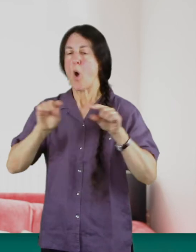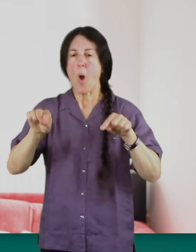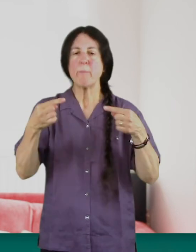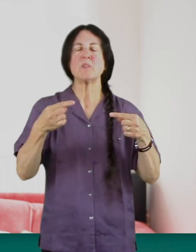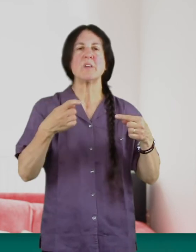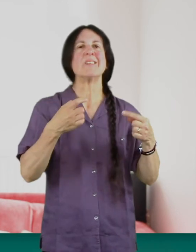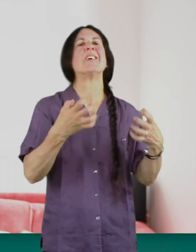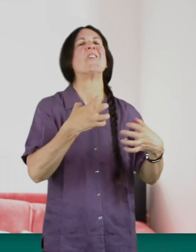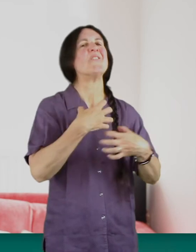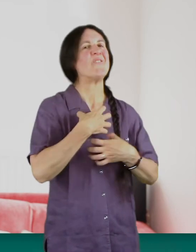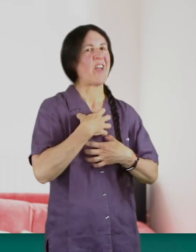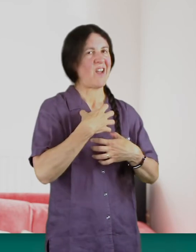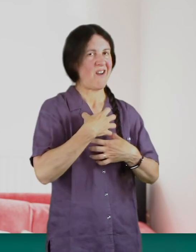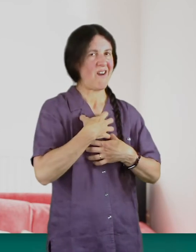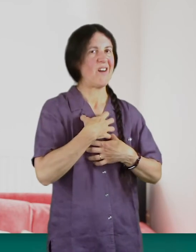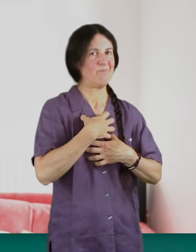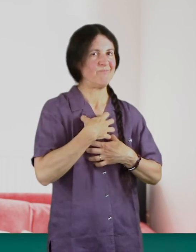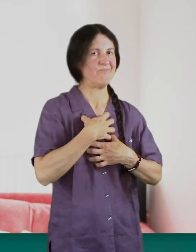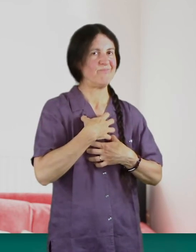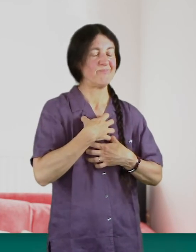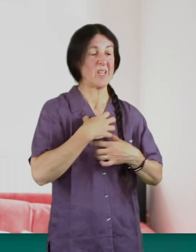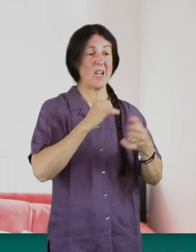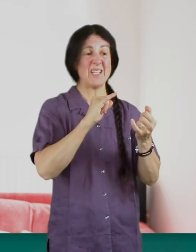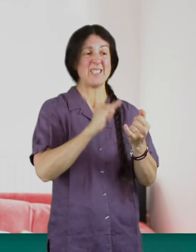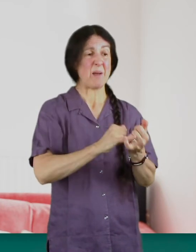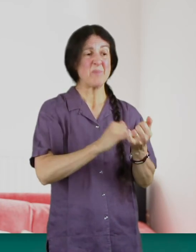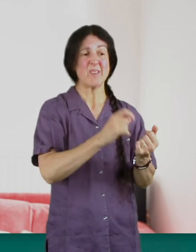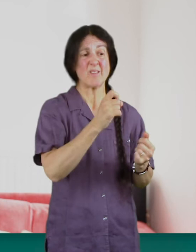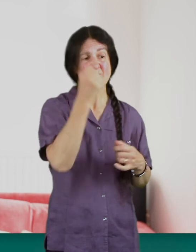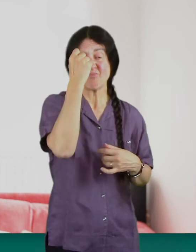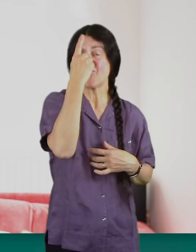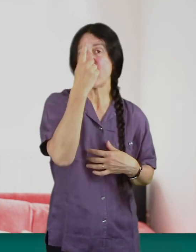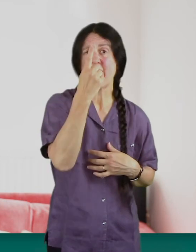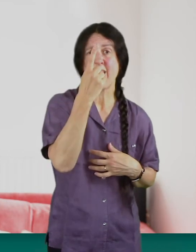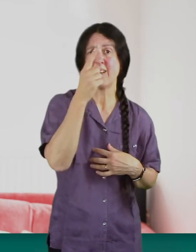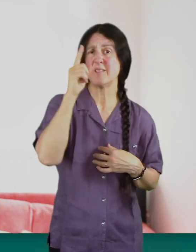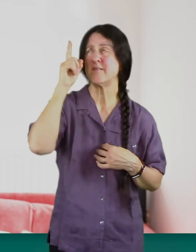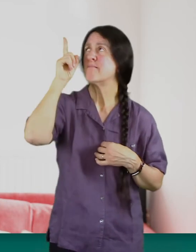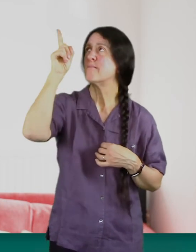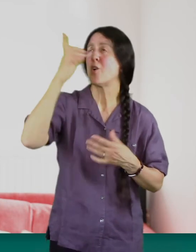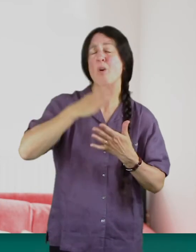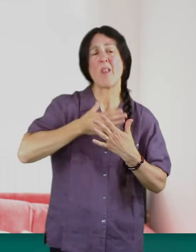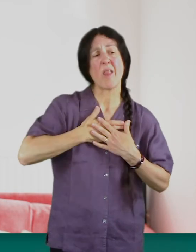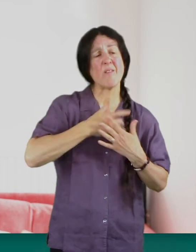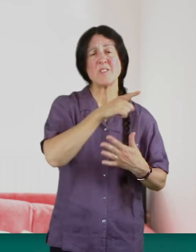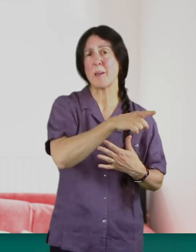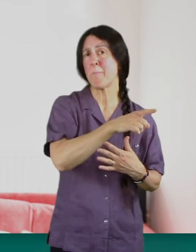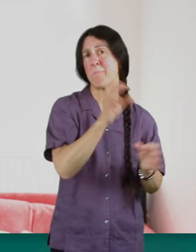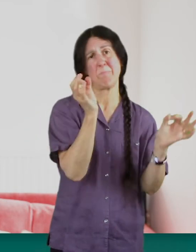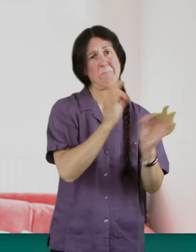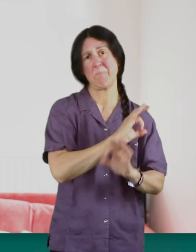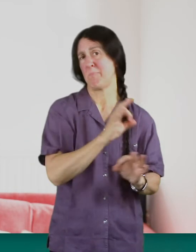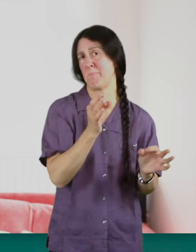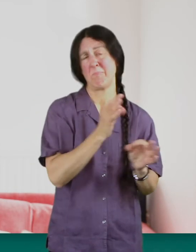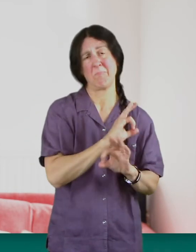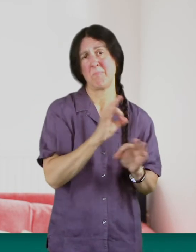Samson doesn't realise how loved he is, and that degrades over time